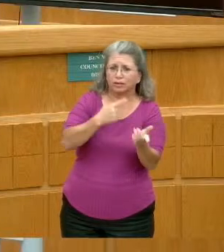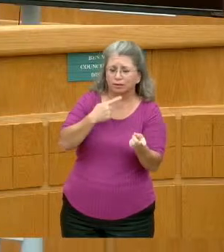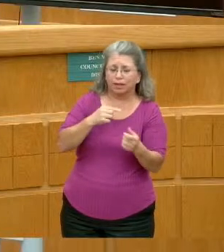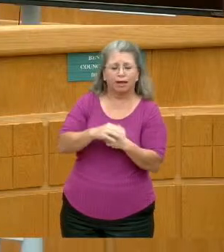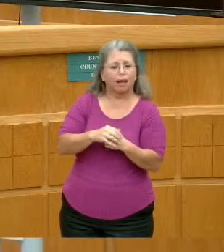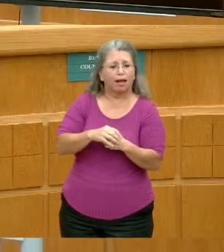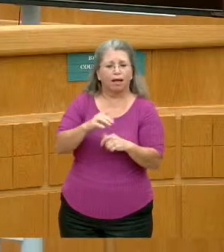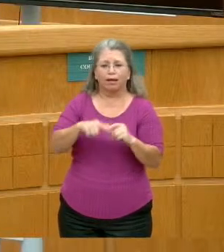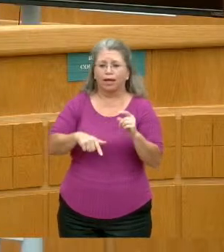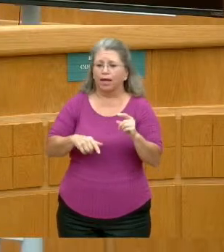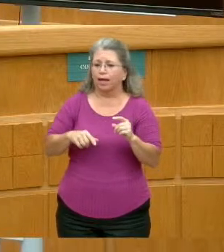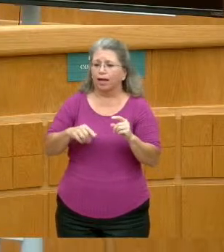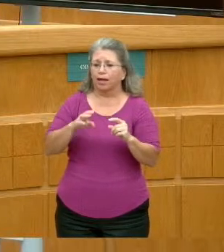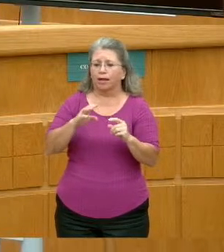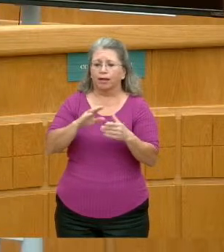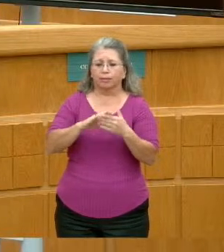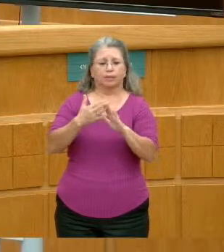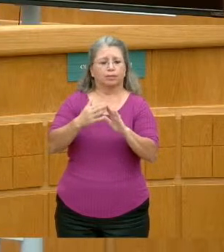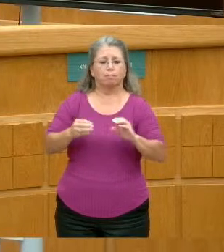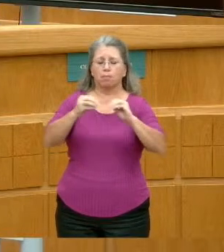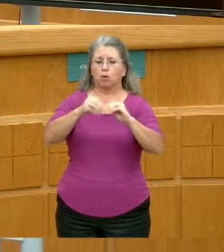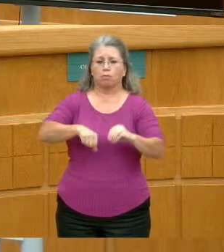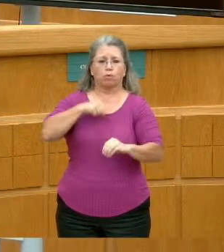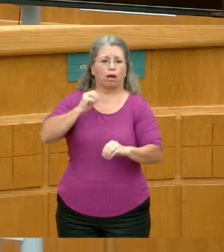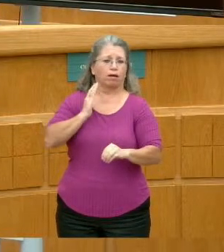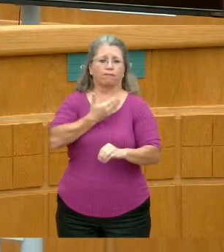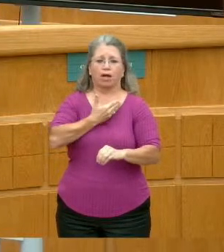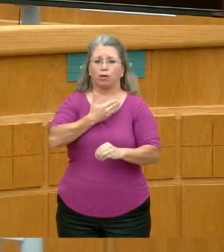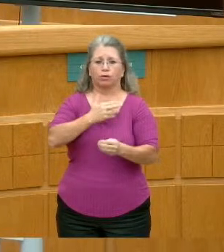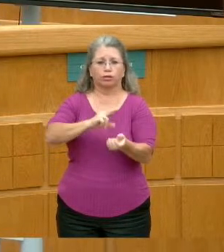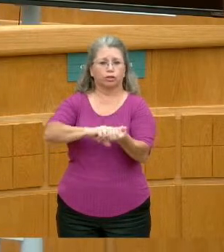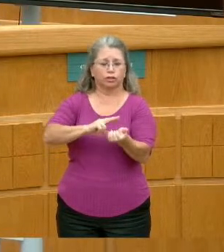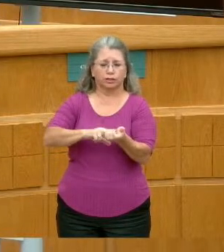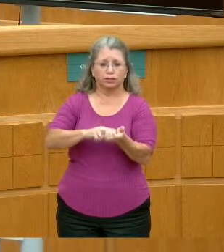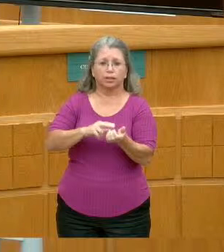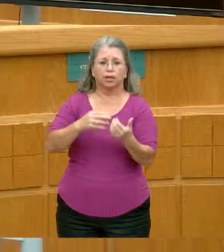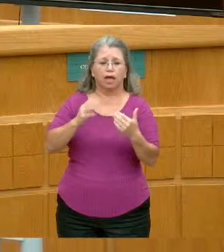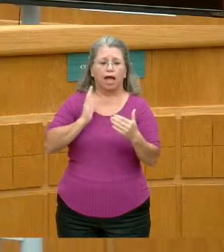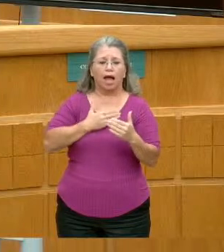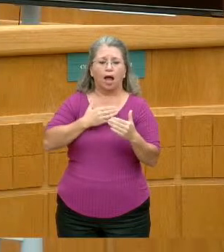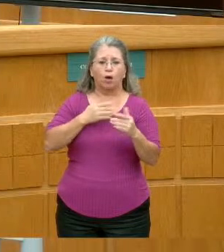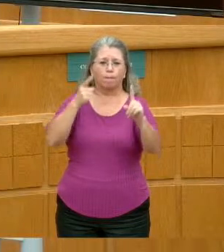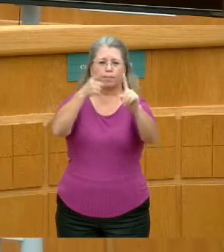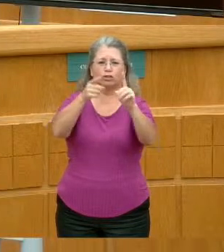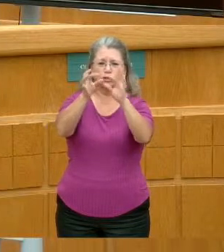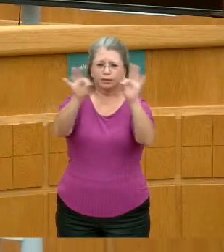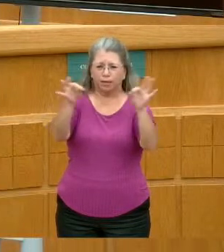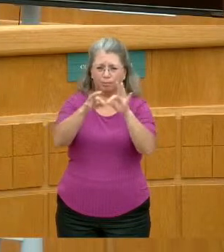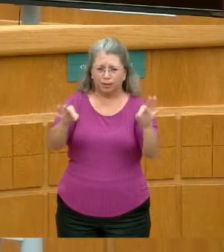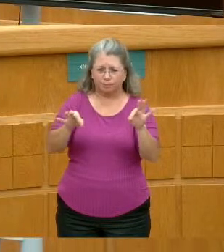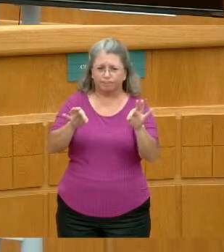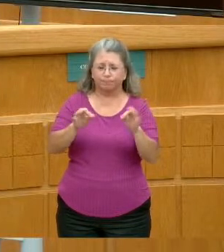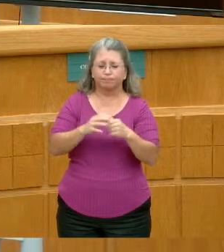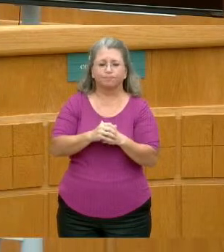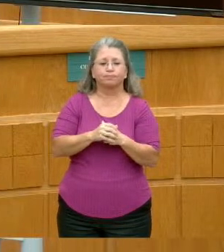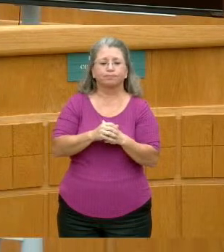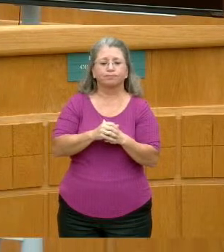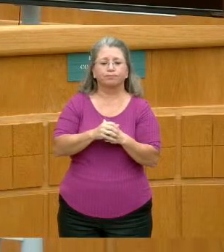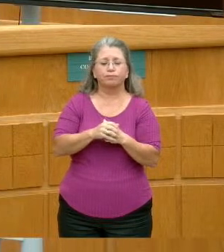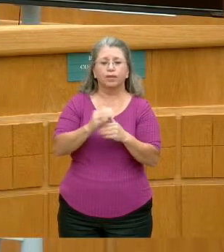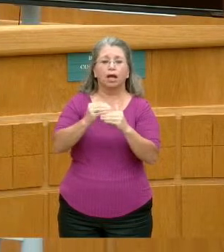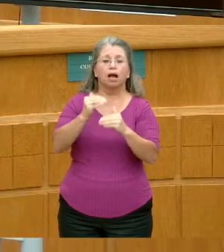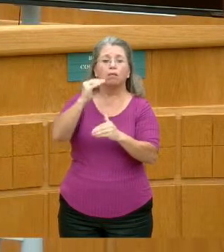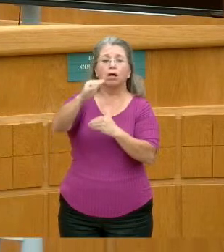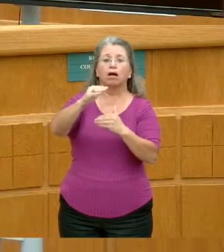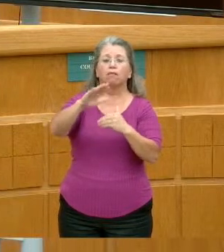nurses. We at HCA Healthcare have a mission statement, and it goes as follows. Above